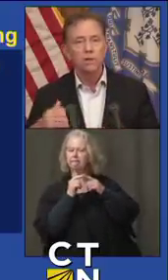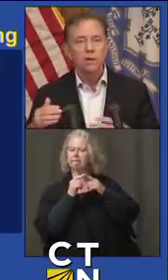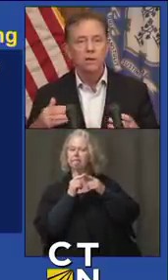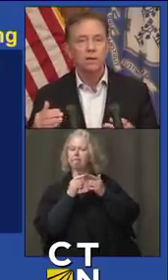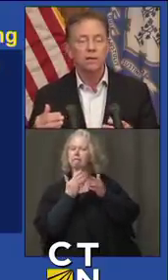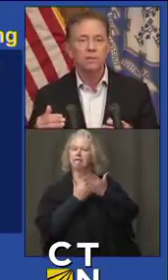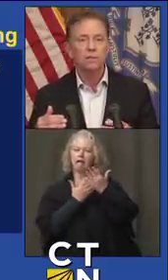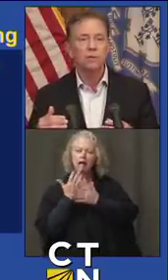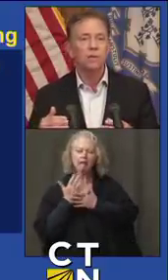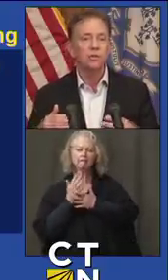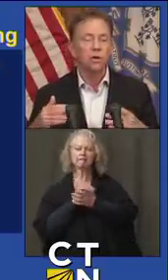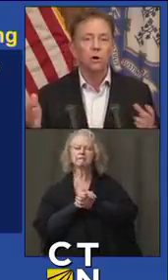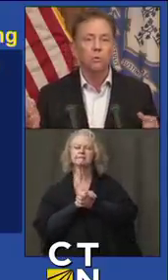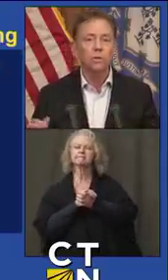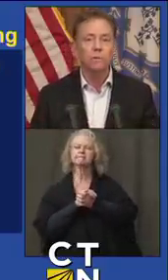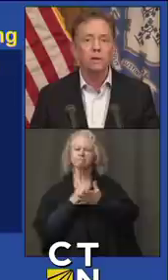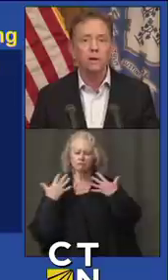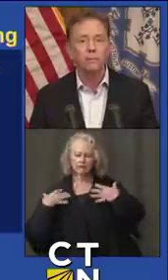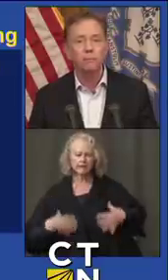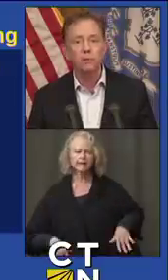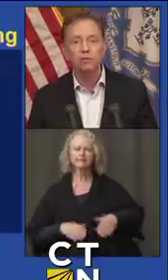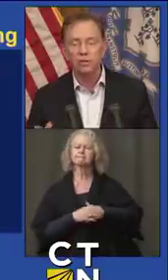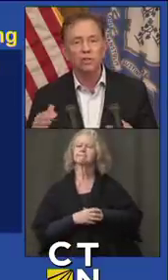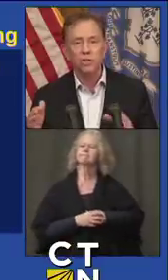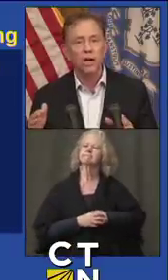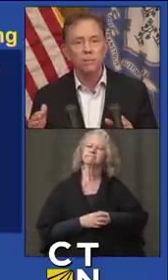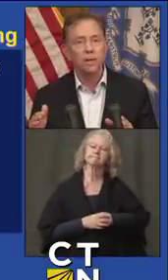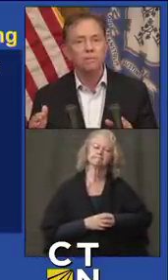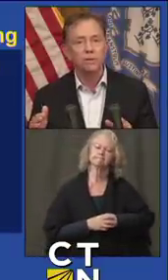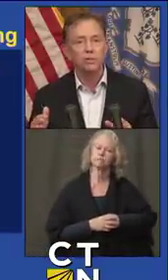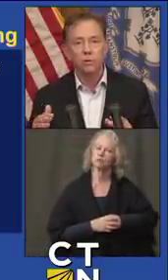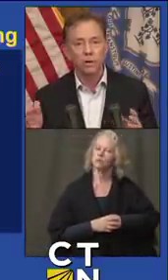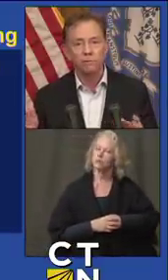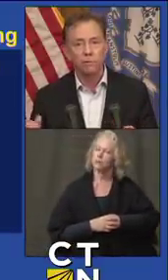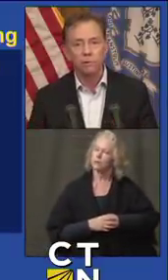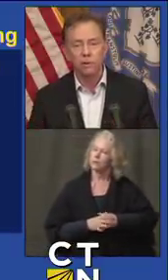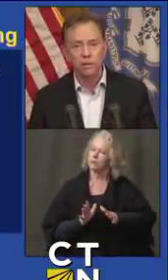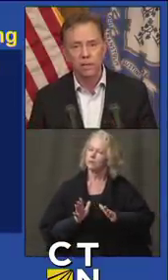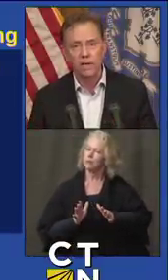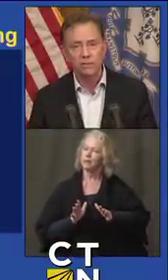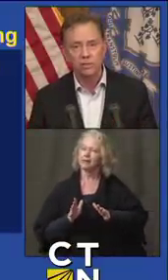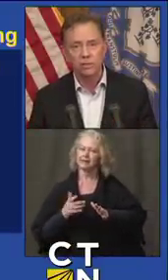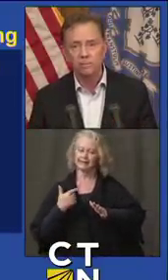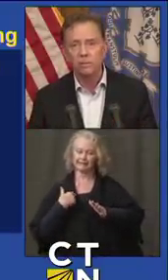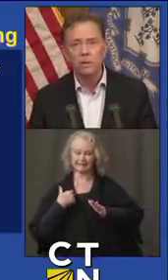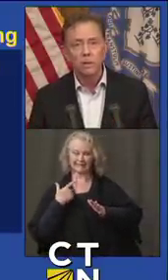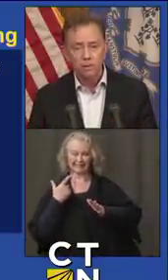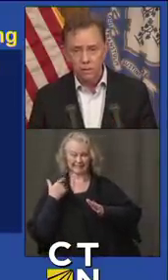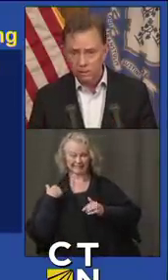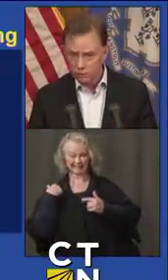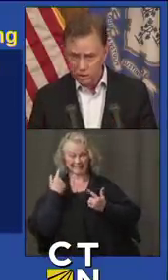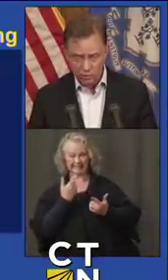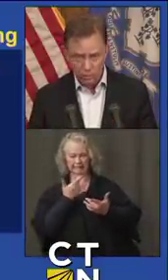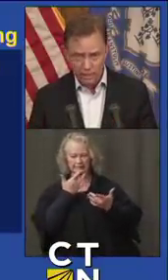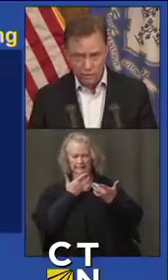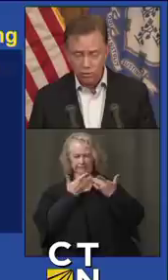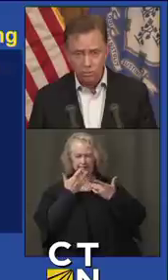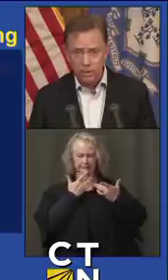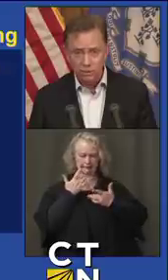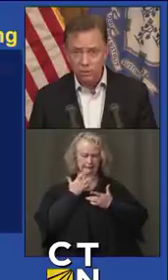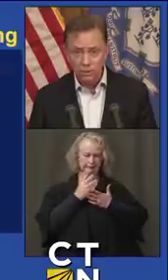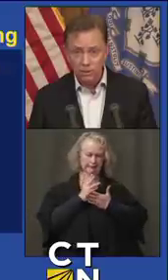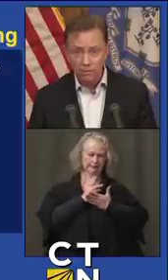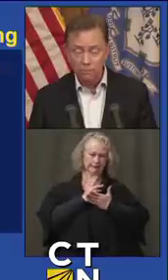coverings. As you know, we've been just-in-time inventory for the last 6 weeks,